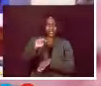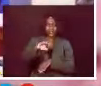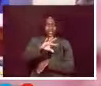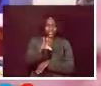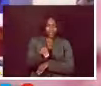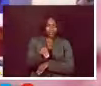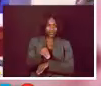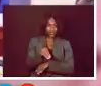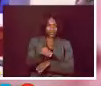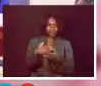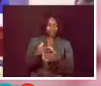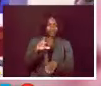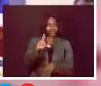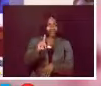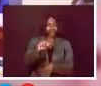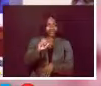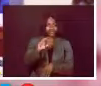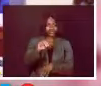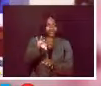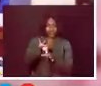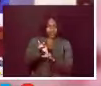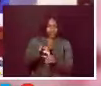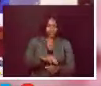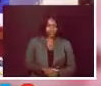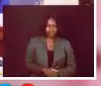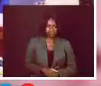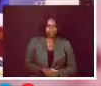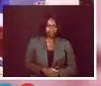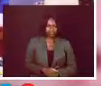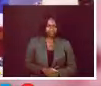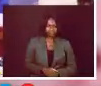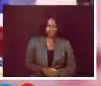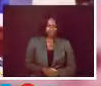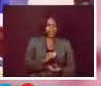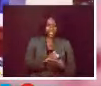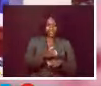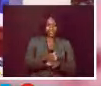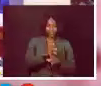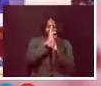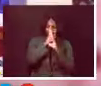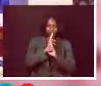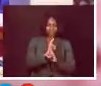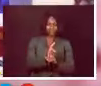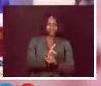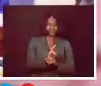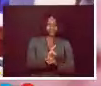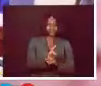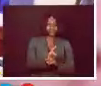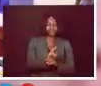before the 2012 election. So when we came, I remember very well, Honorable Leader Oseche